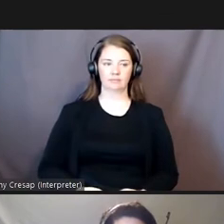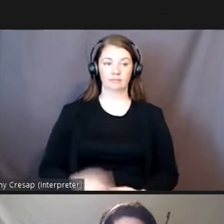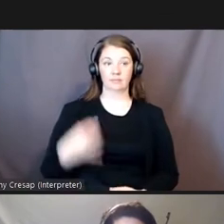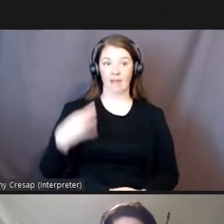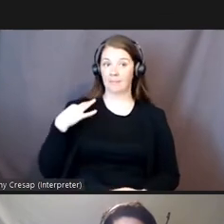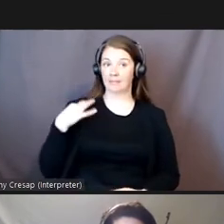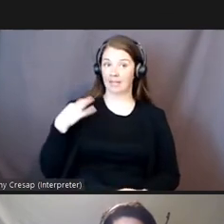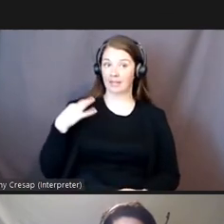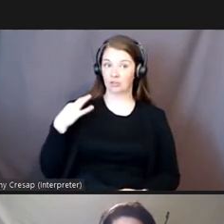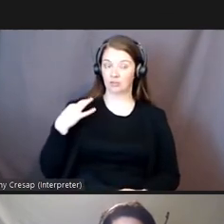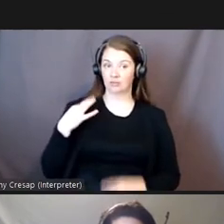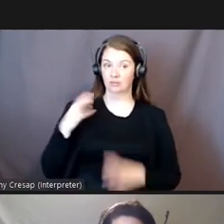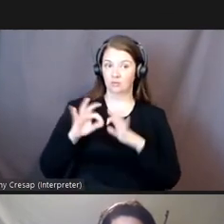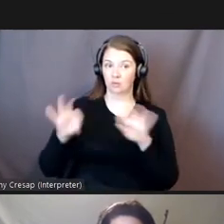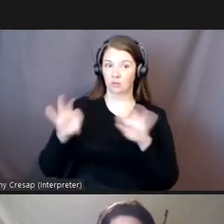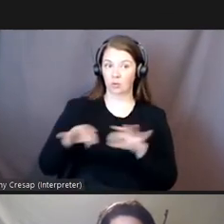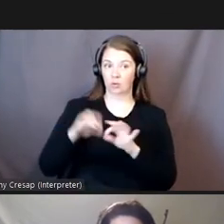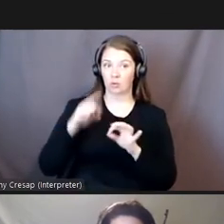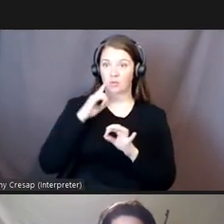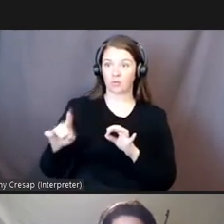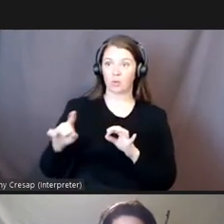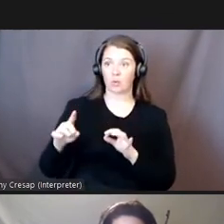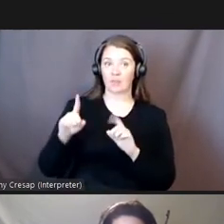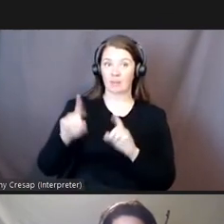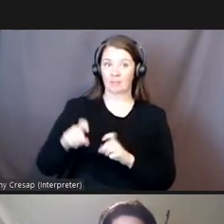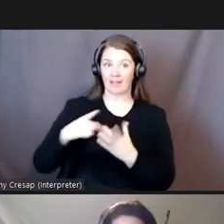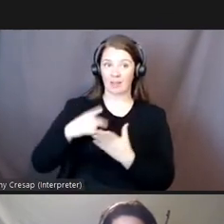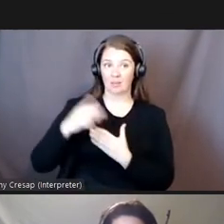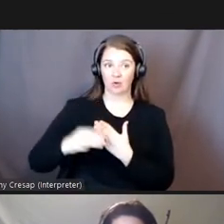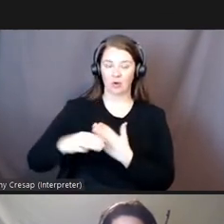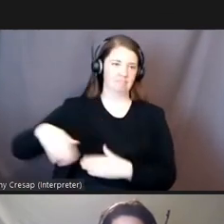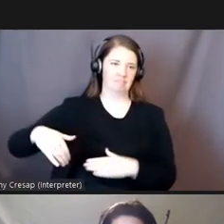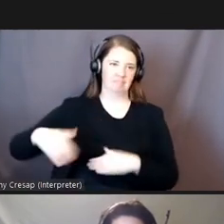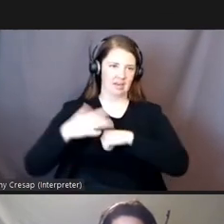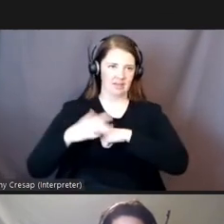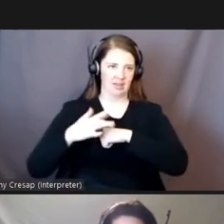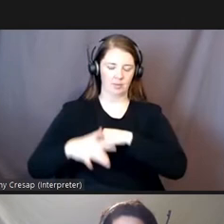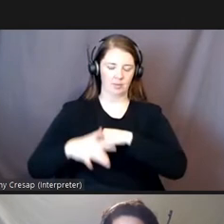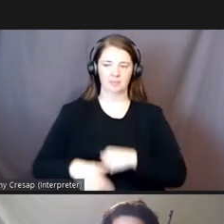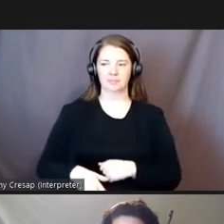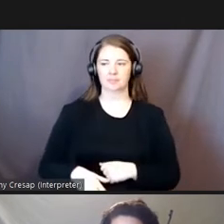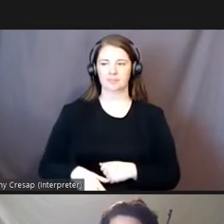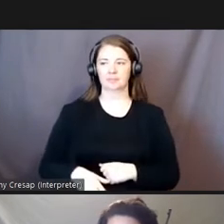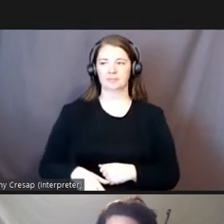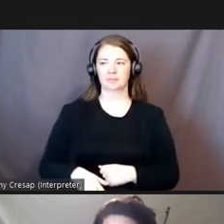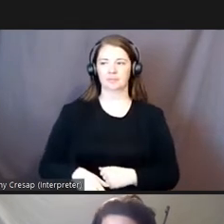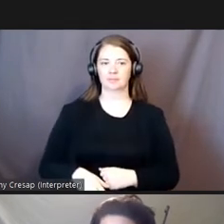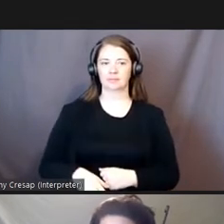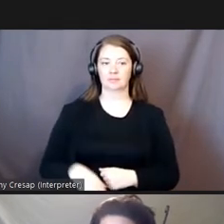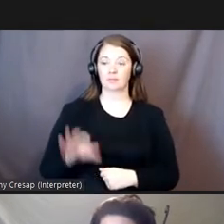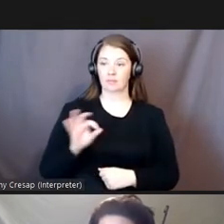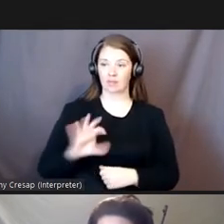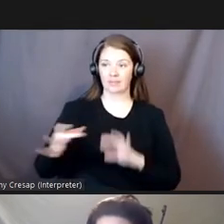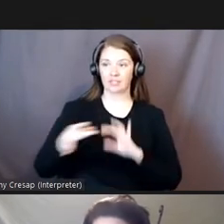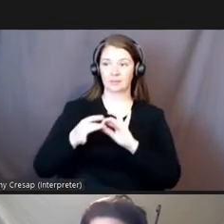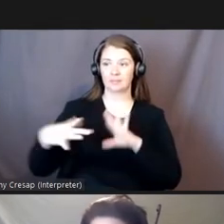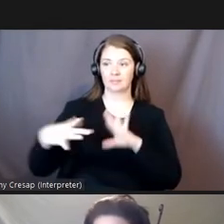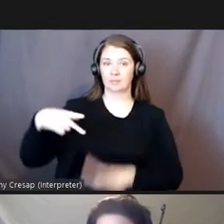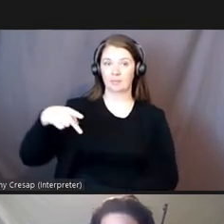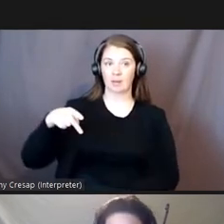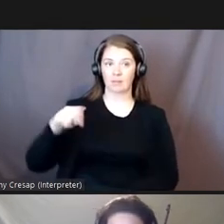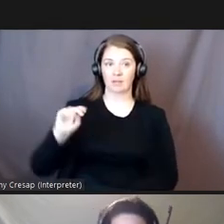The application for the Connected Care Pilot Program is not yet available. The commission issued a public